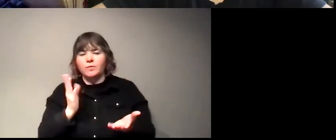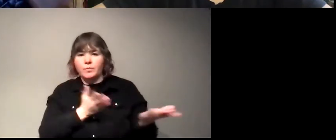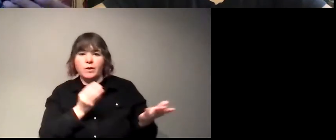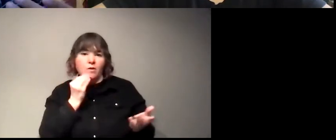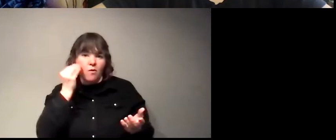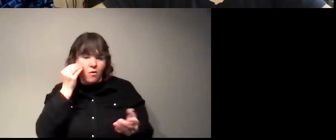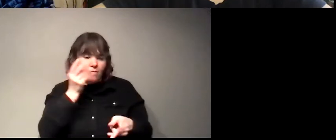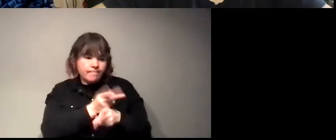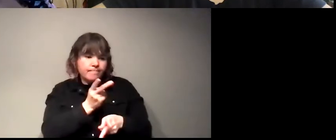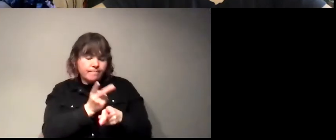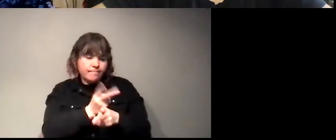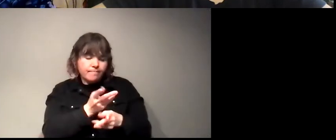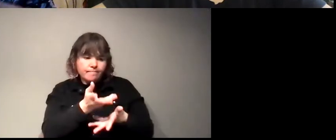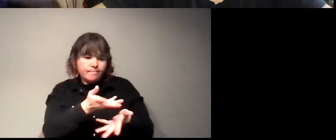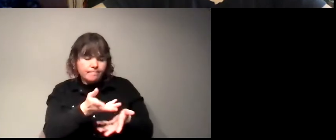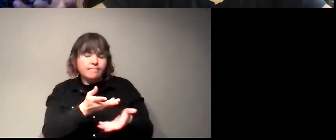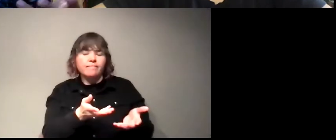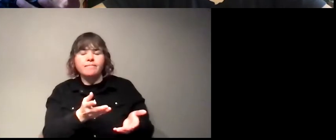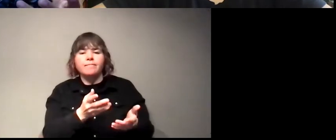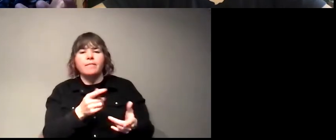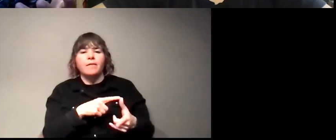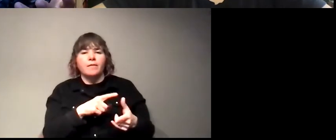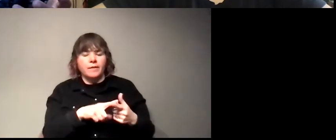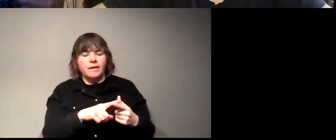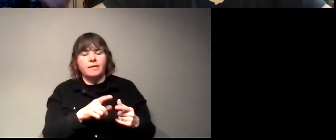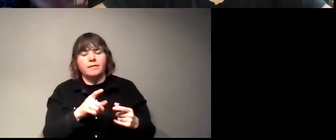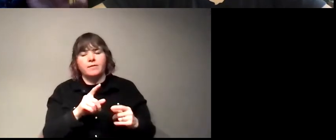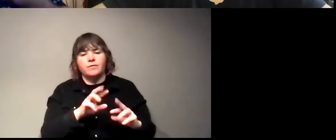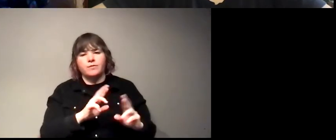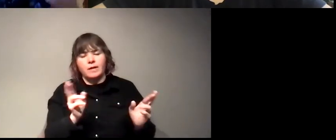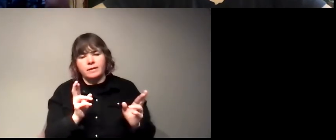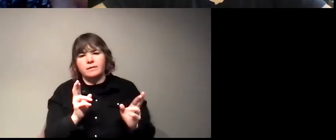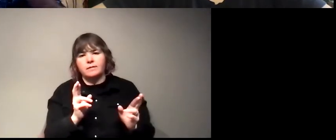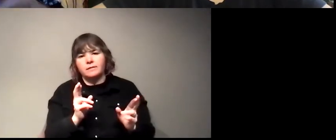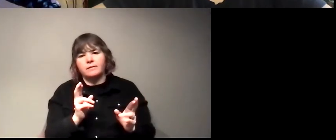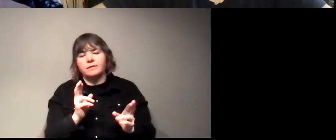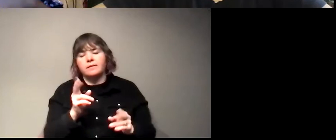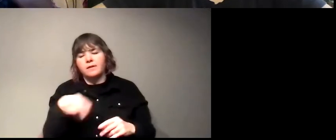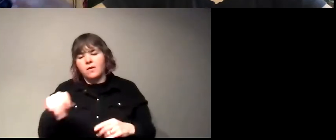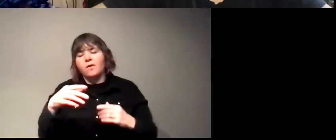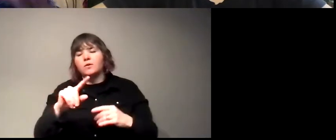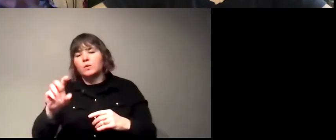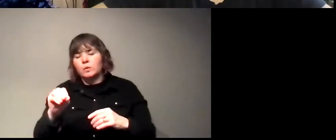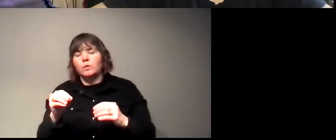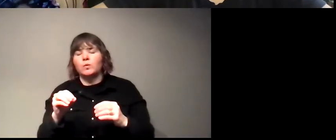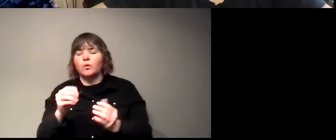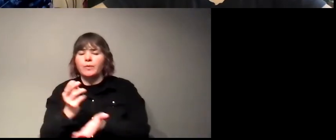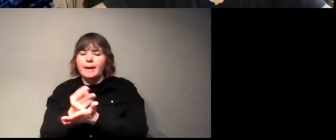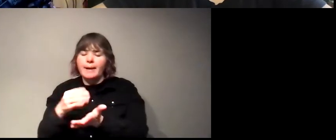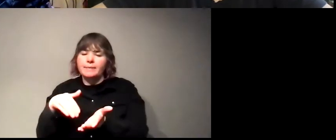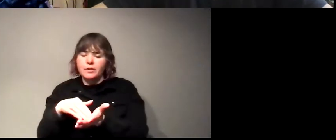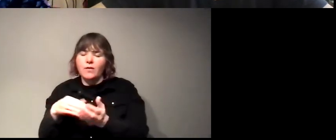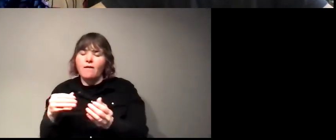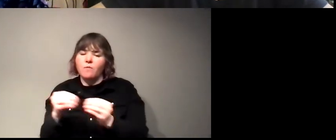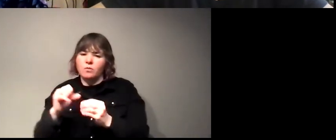home and rehab them so that the facility can keep open space in case there are injuries in their own